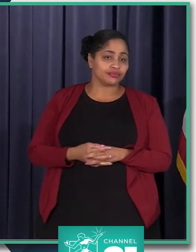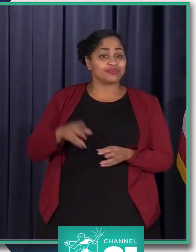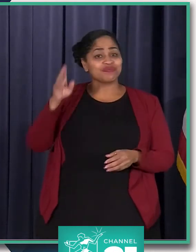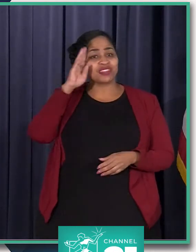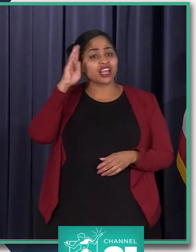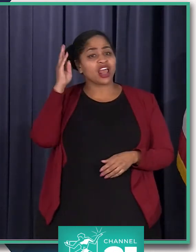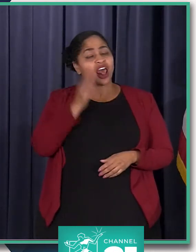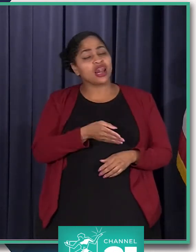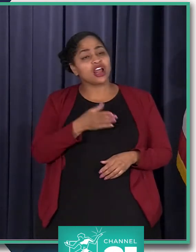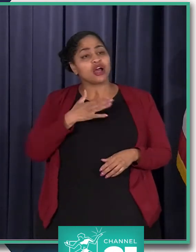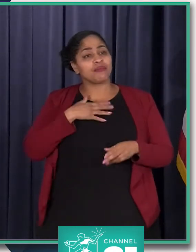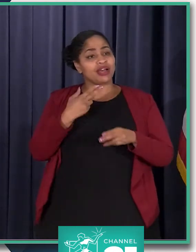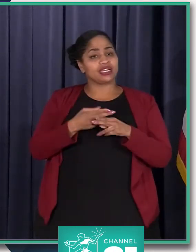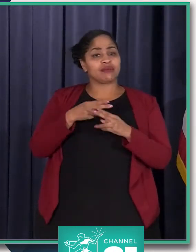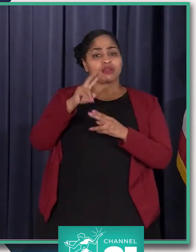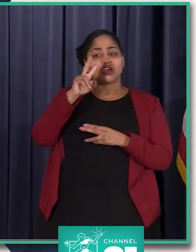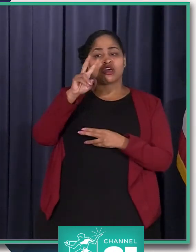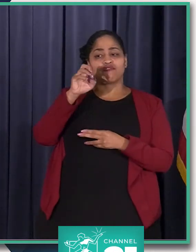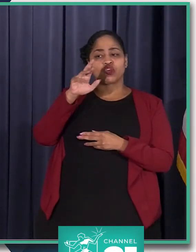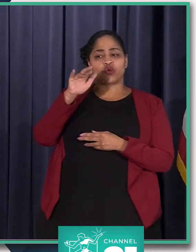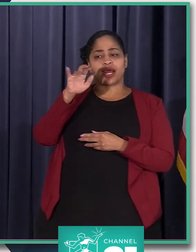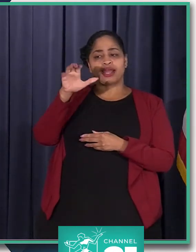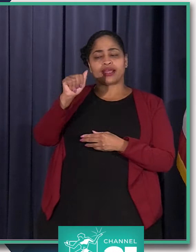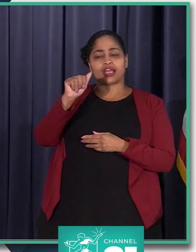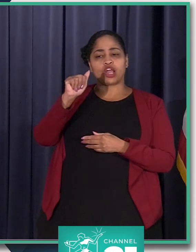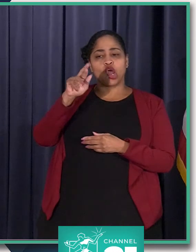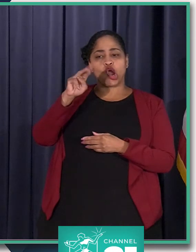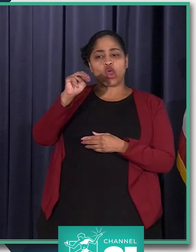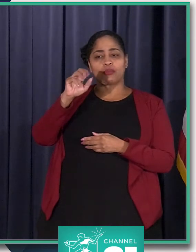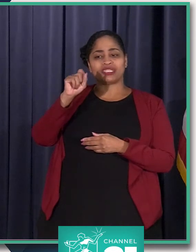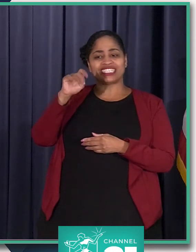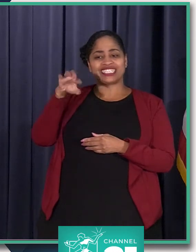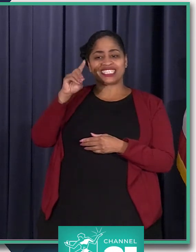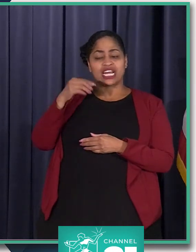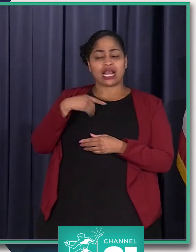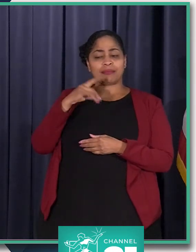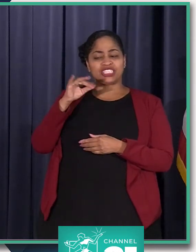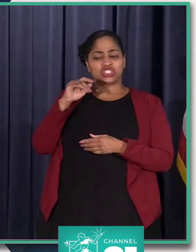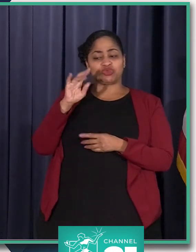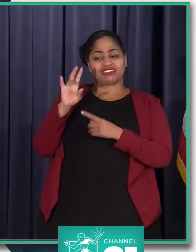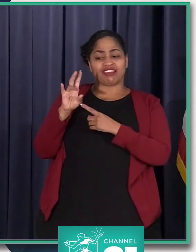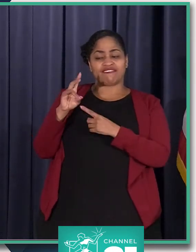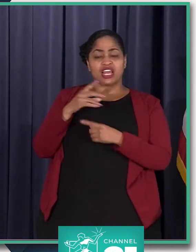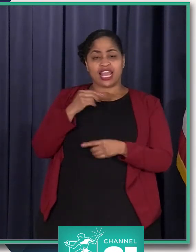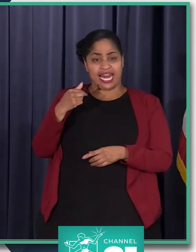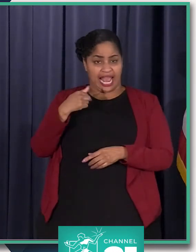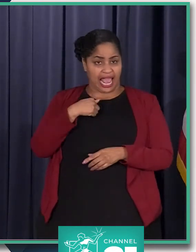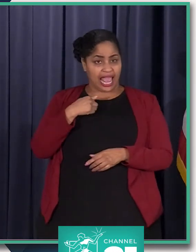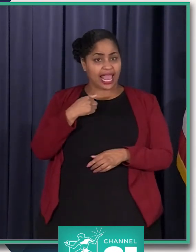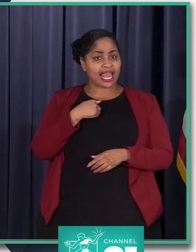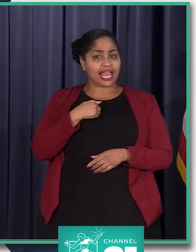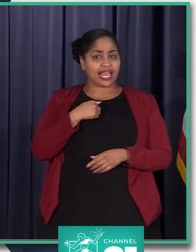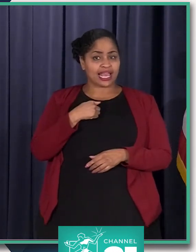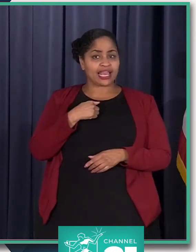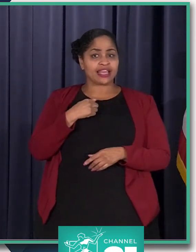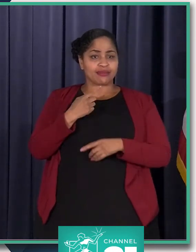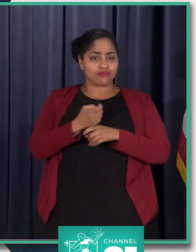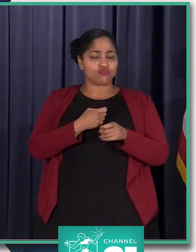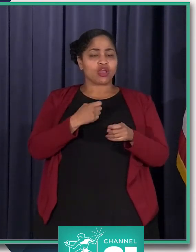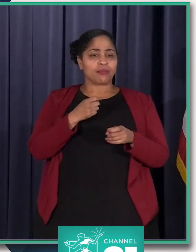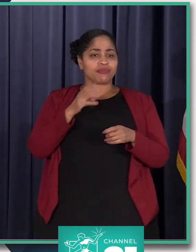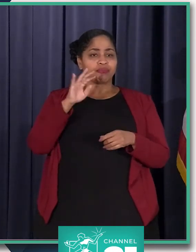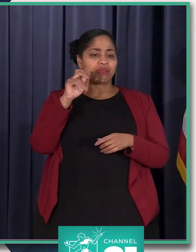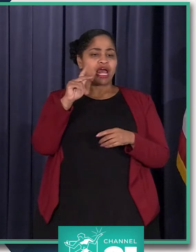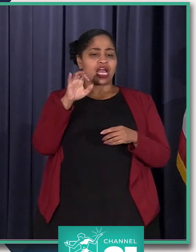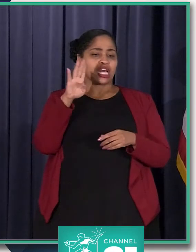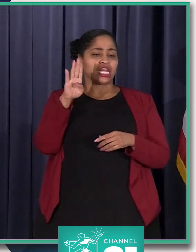Hello, my name is Veronica Armstead. I am District 7, and I am the Bray Street Block Club president.